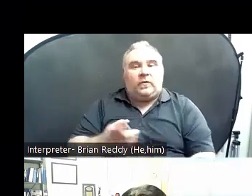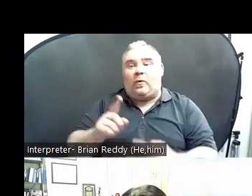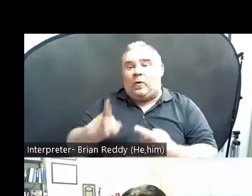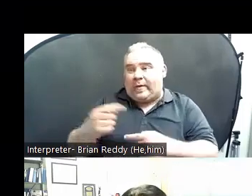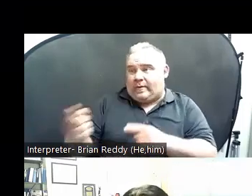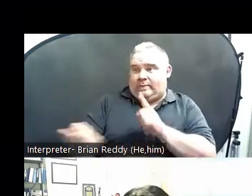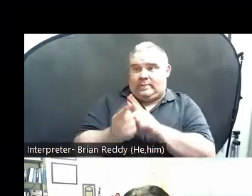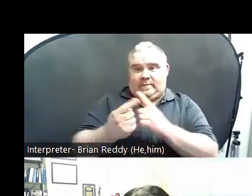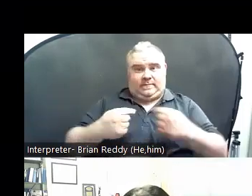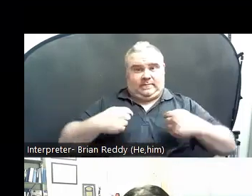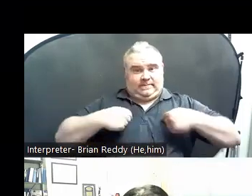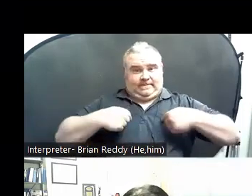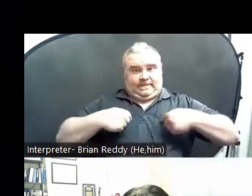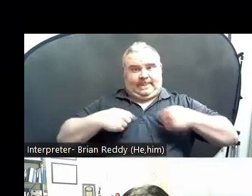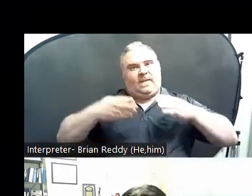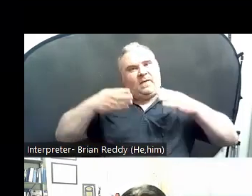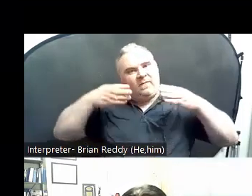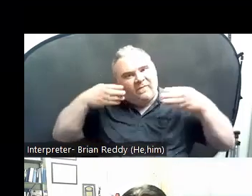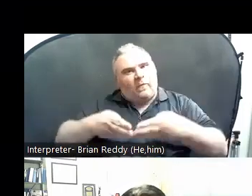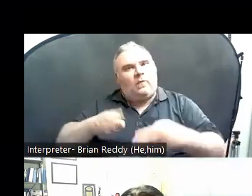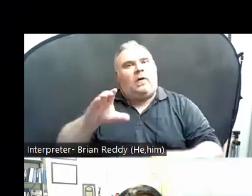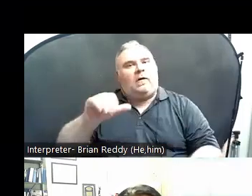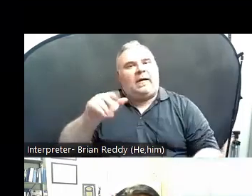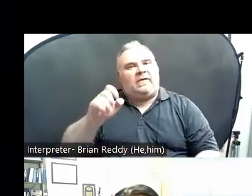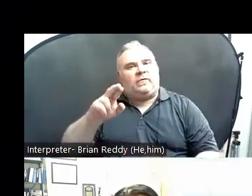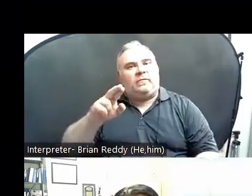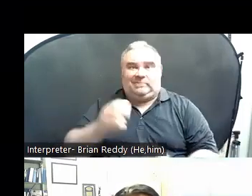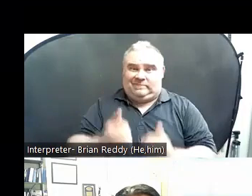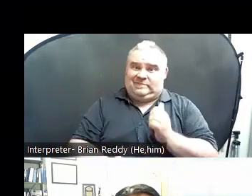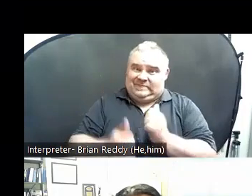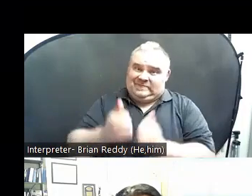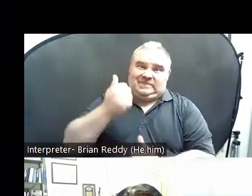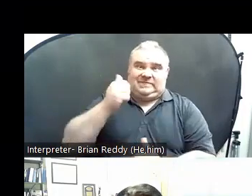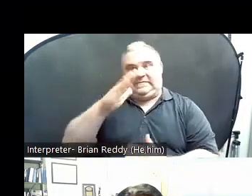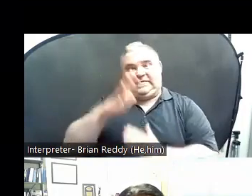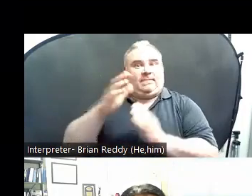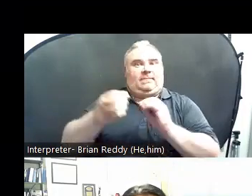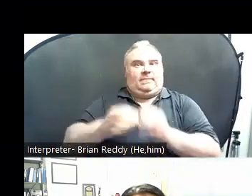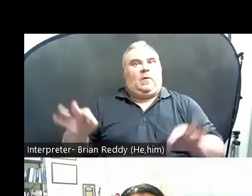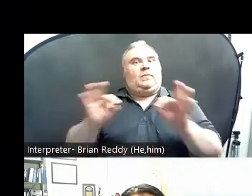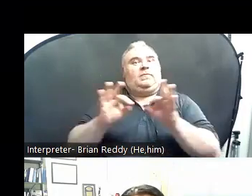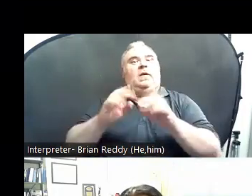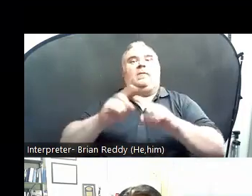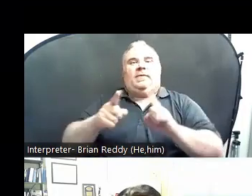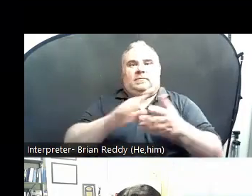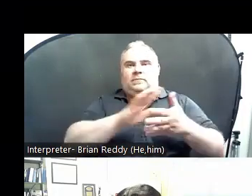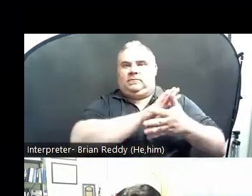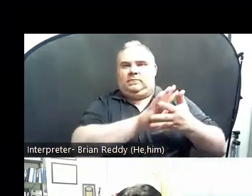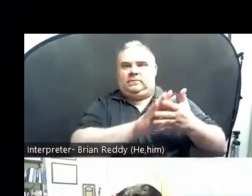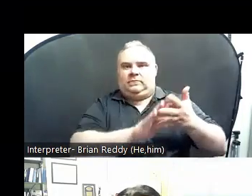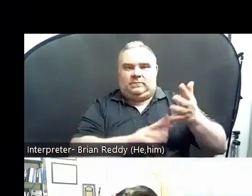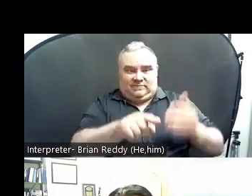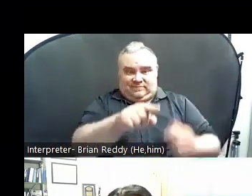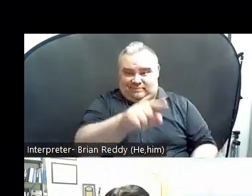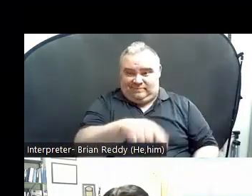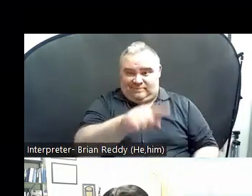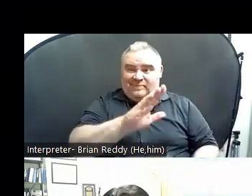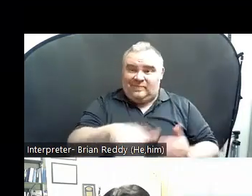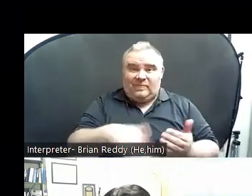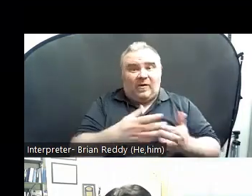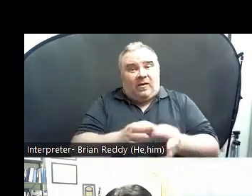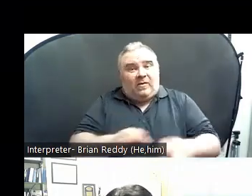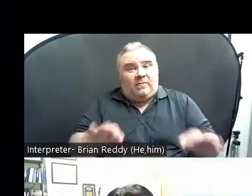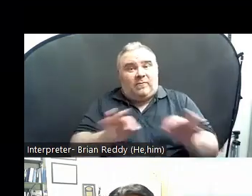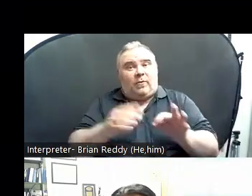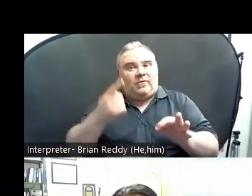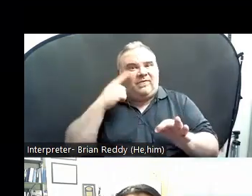to see me, they're focused on the cancer, which is the most important problem that we're addressing. However, all of these other issues are important in the decision-making